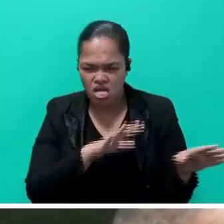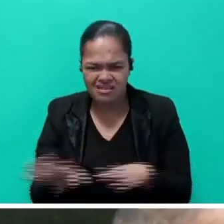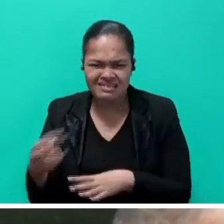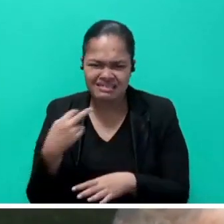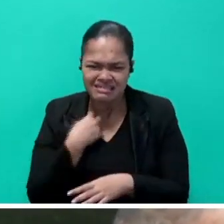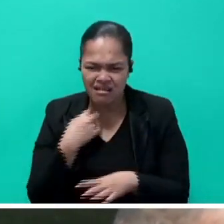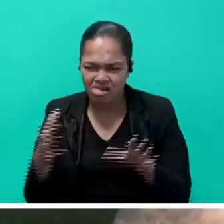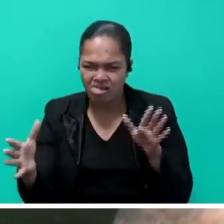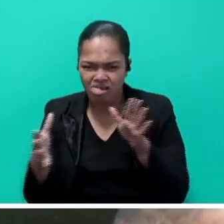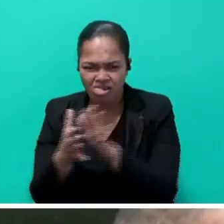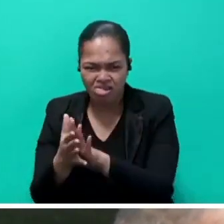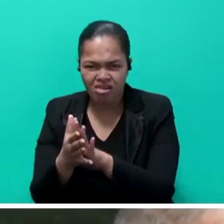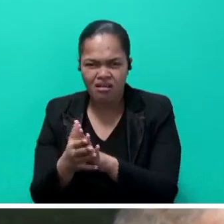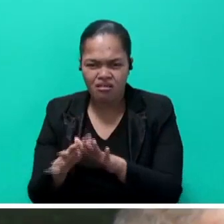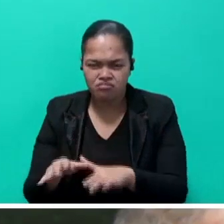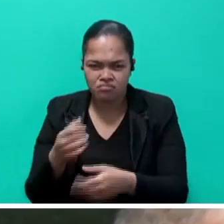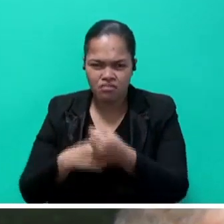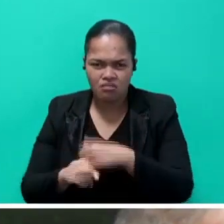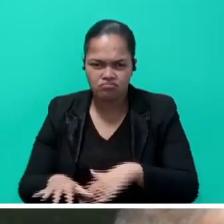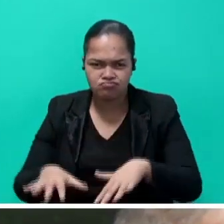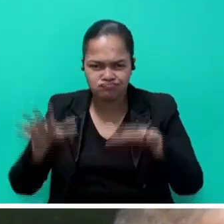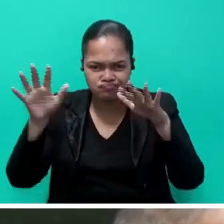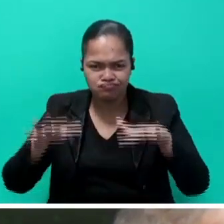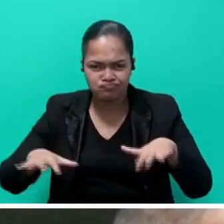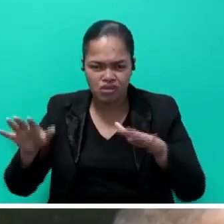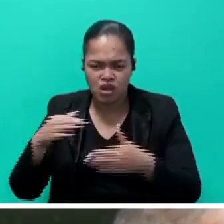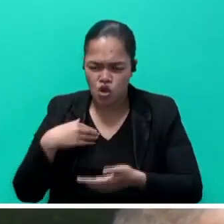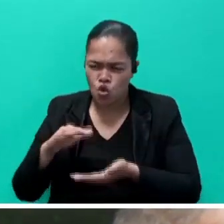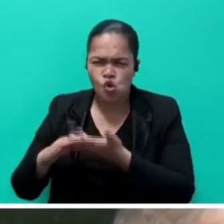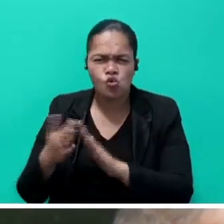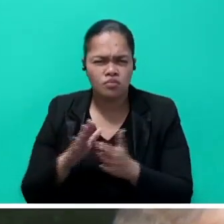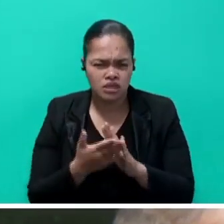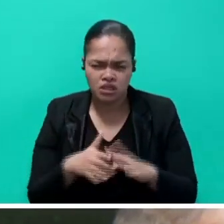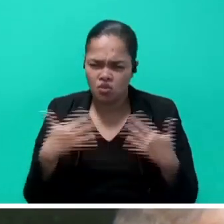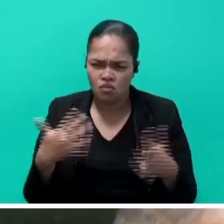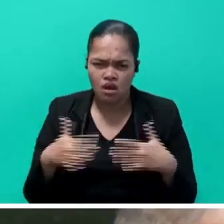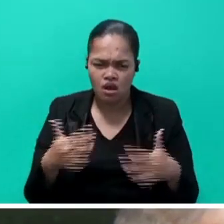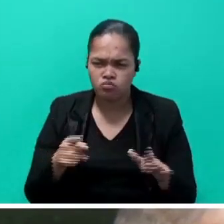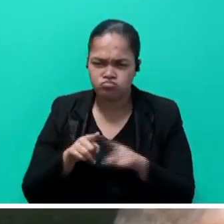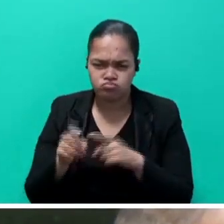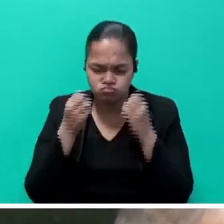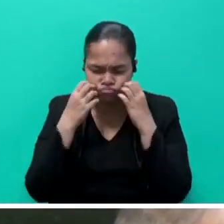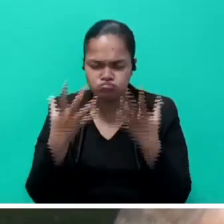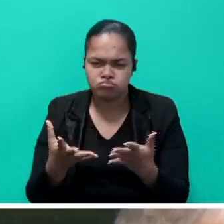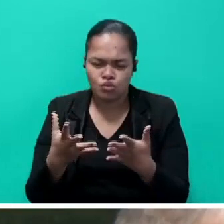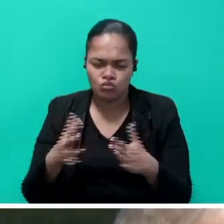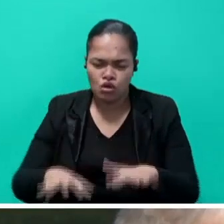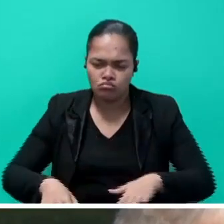areas. Our communities are exposed to these flooding events on an annual